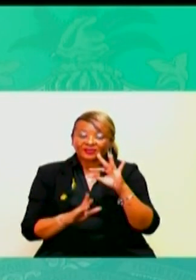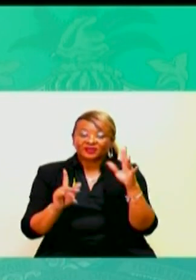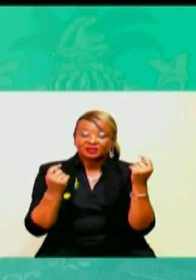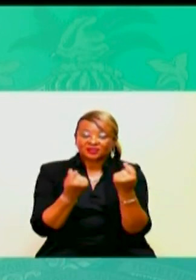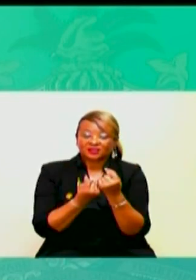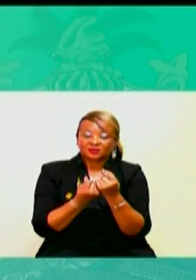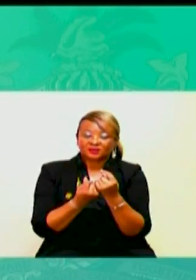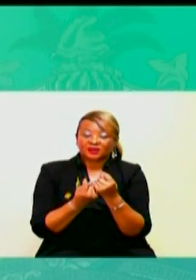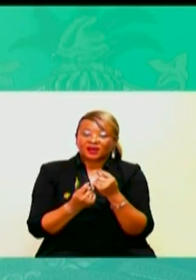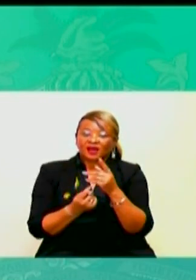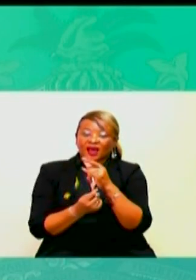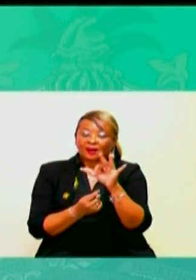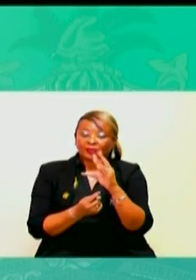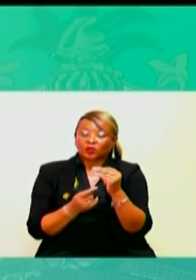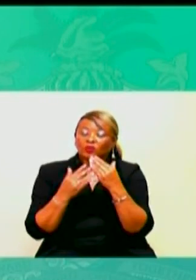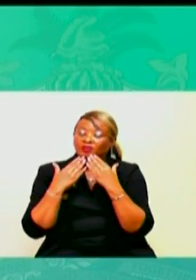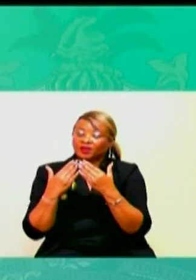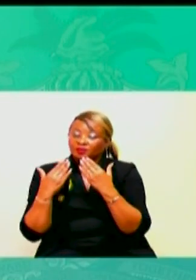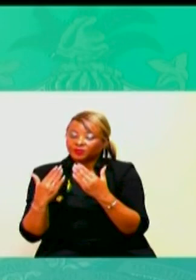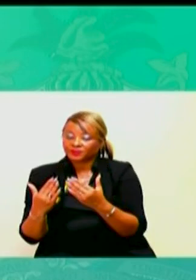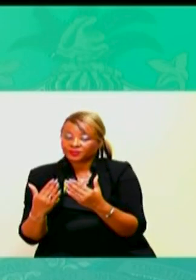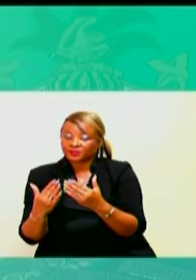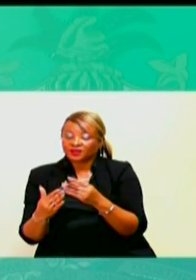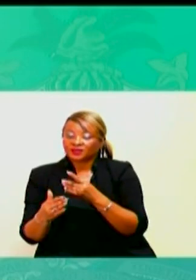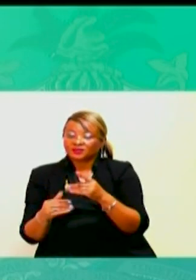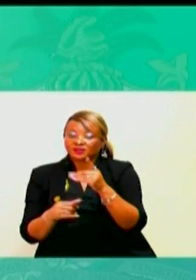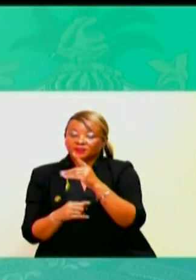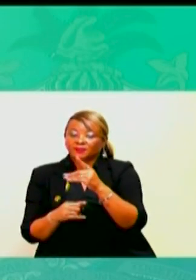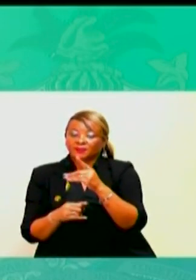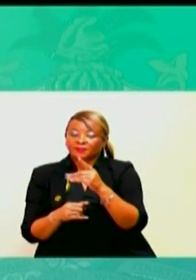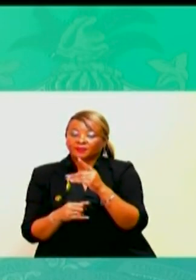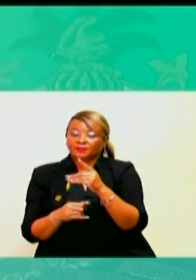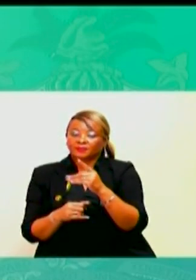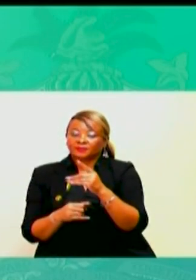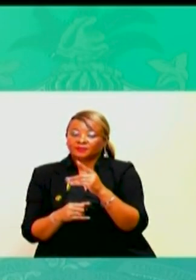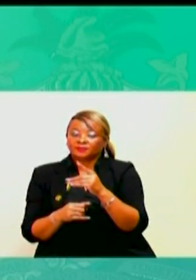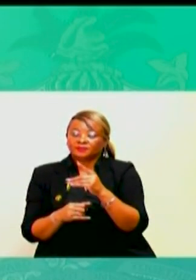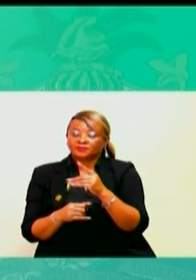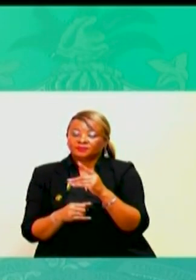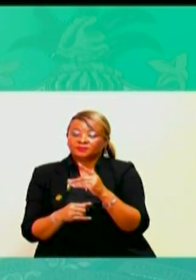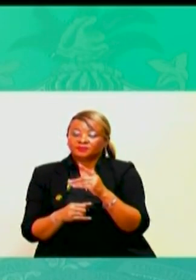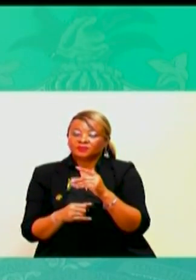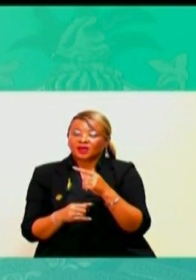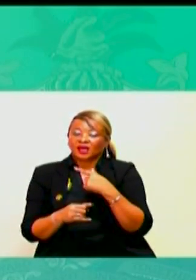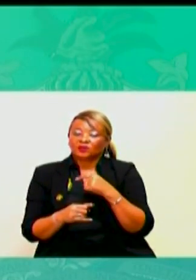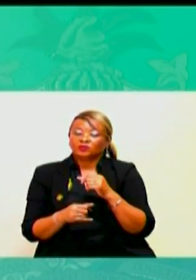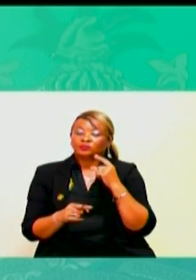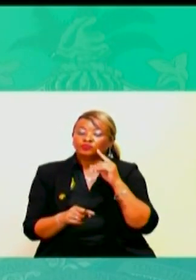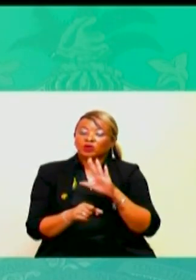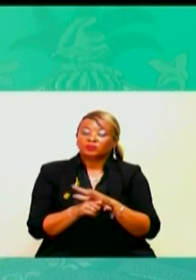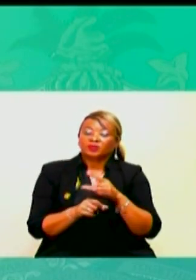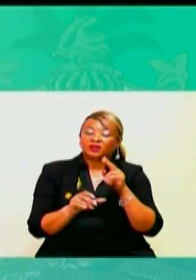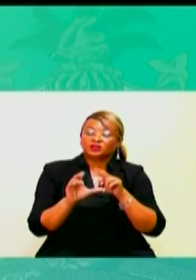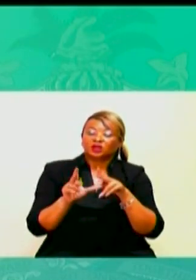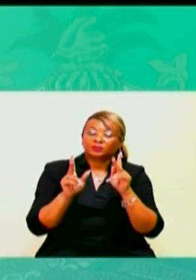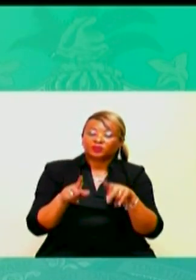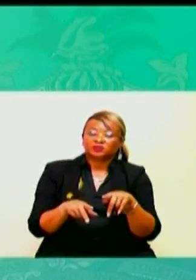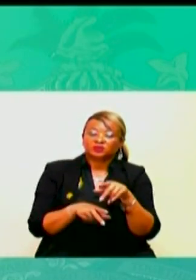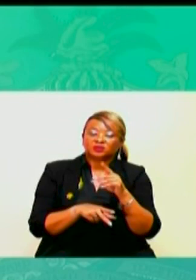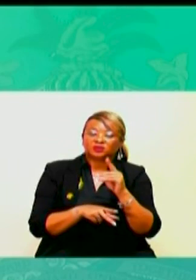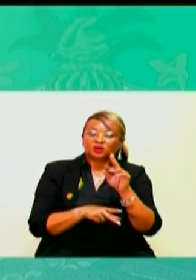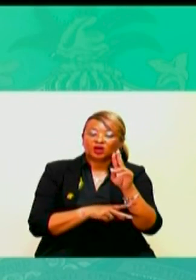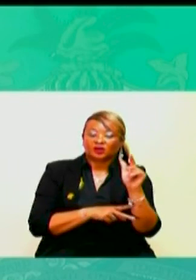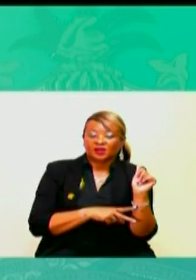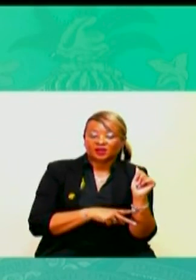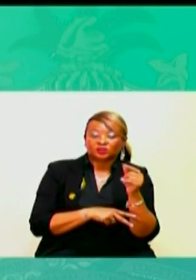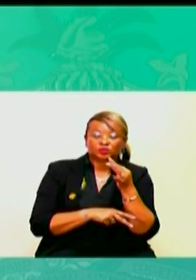Abaco thanks you, sir. Deputy Speaker, Madam Speaker, I was promised by the chairman of the DRA that as soon